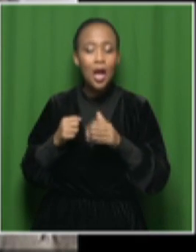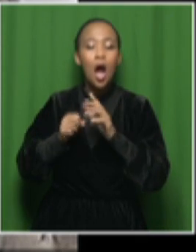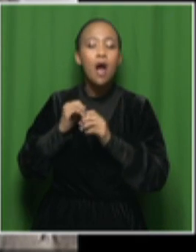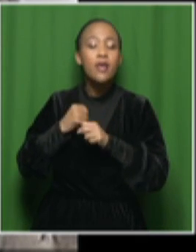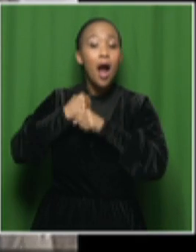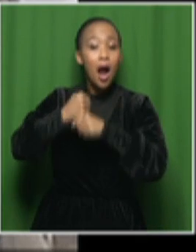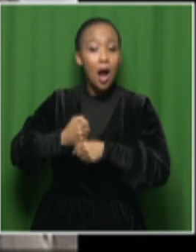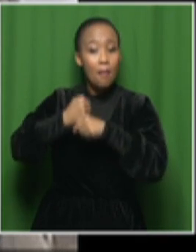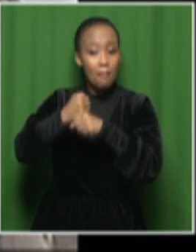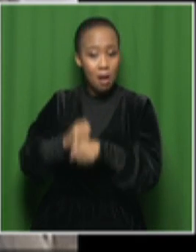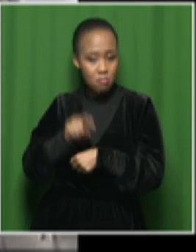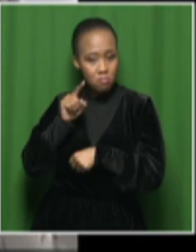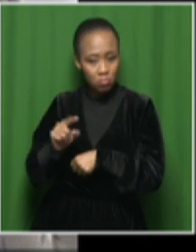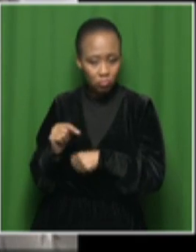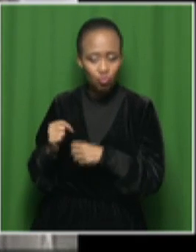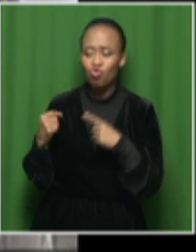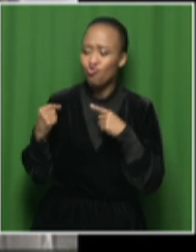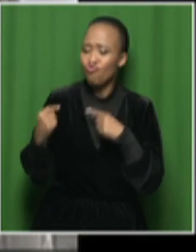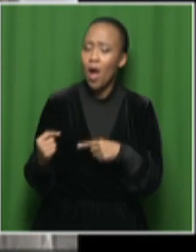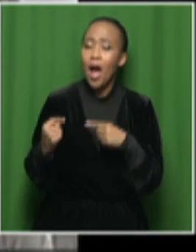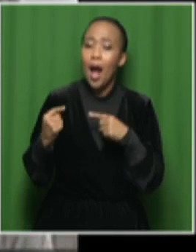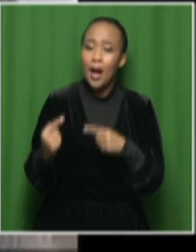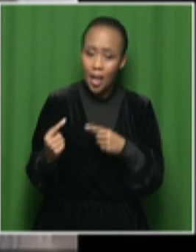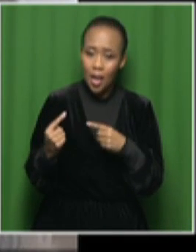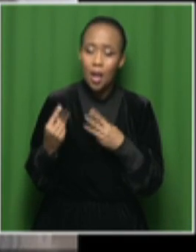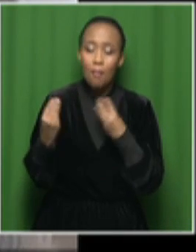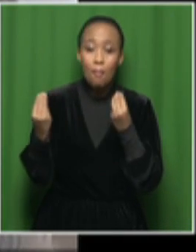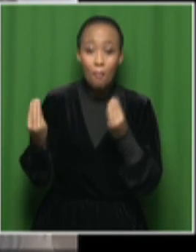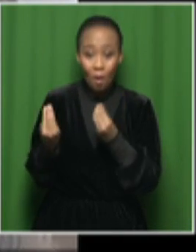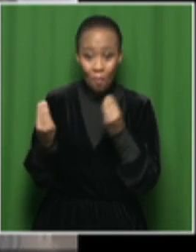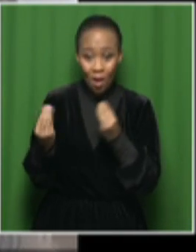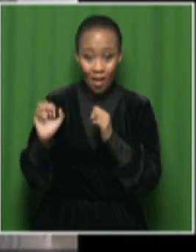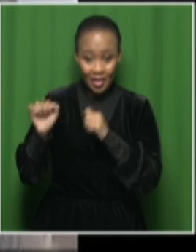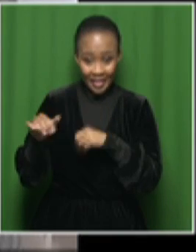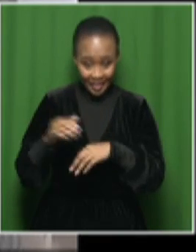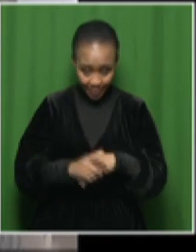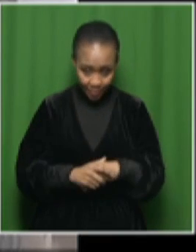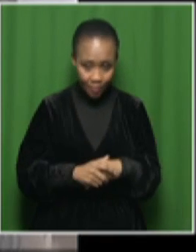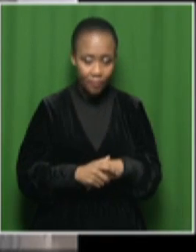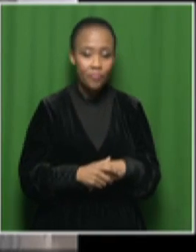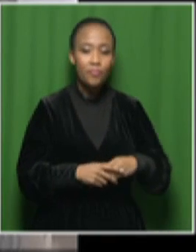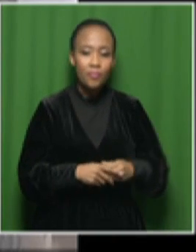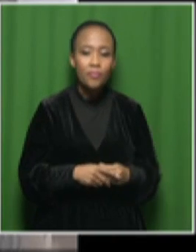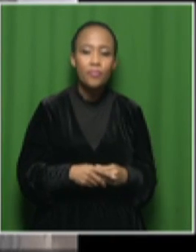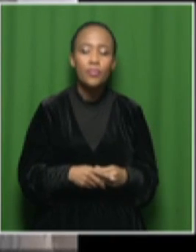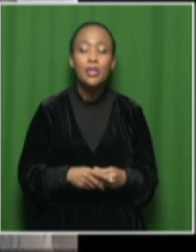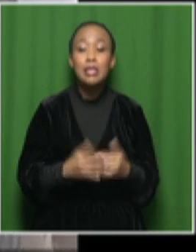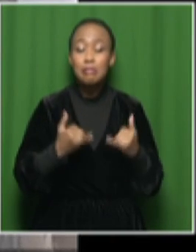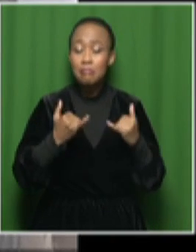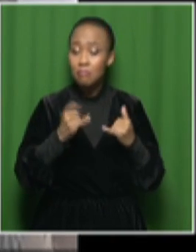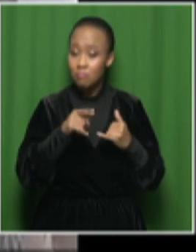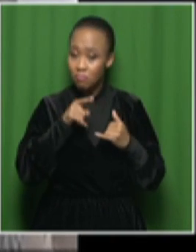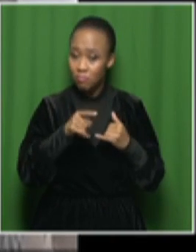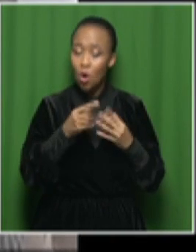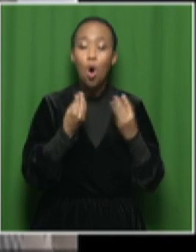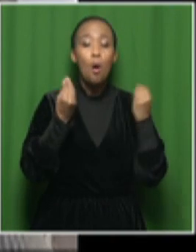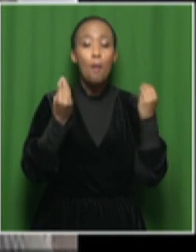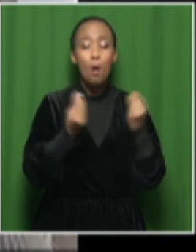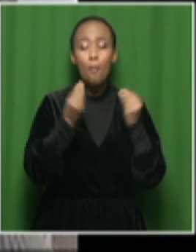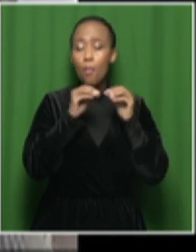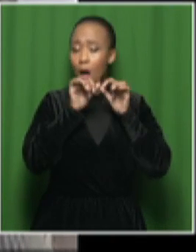a popular struggle. A populist struggle often seeks